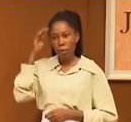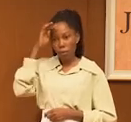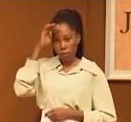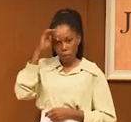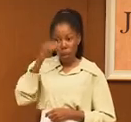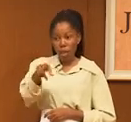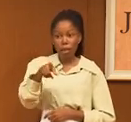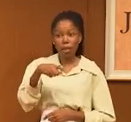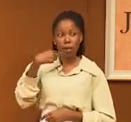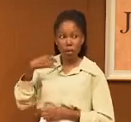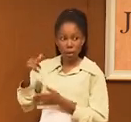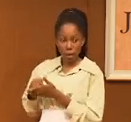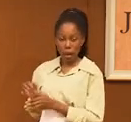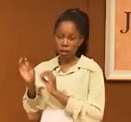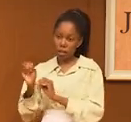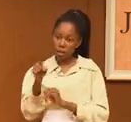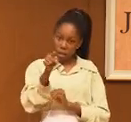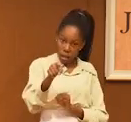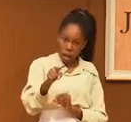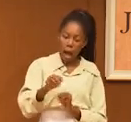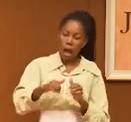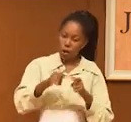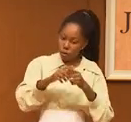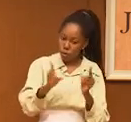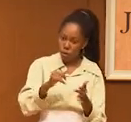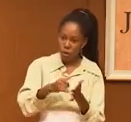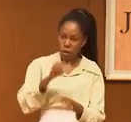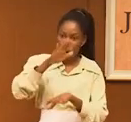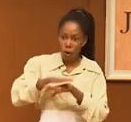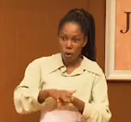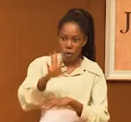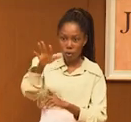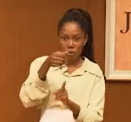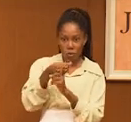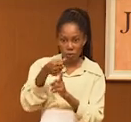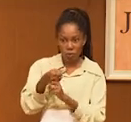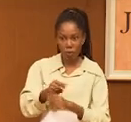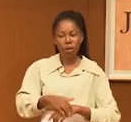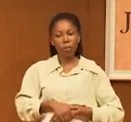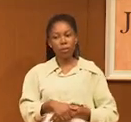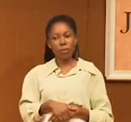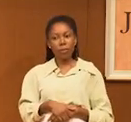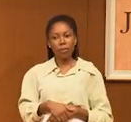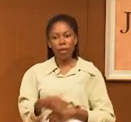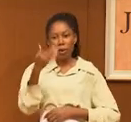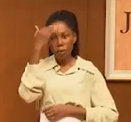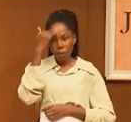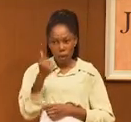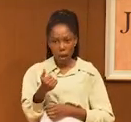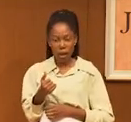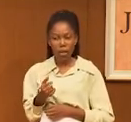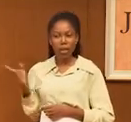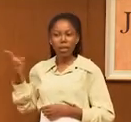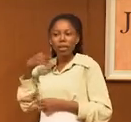on my own. He said, no, since then I didn't have my national, no valid ID card. So he now said he's going to use his